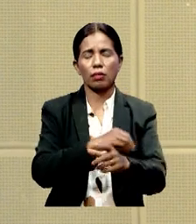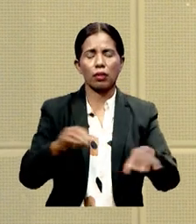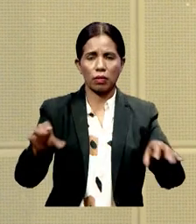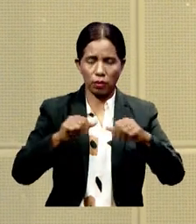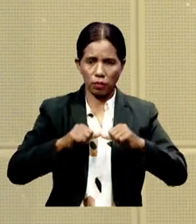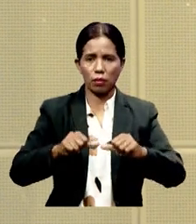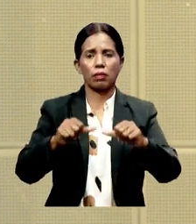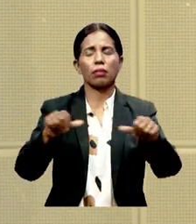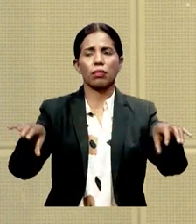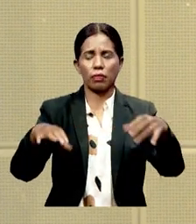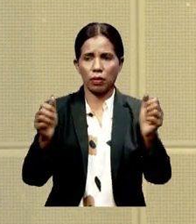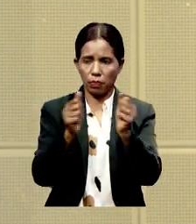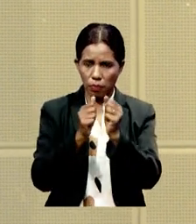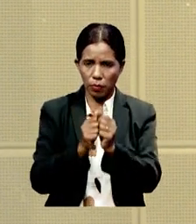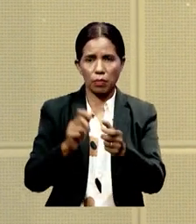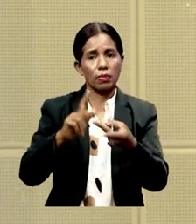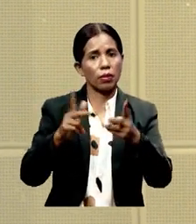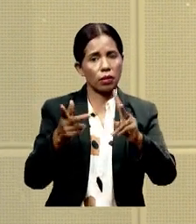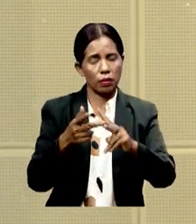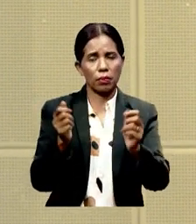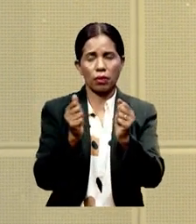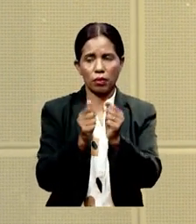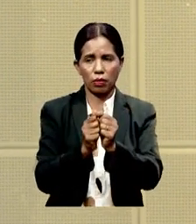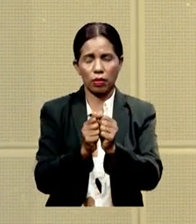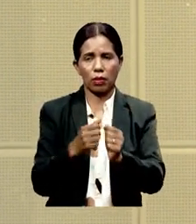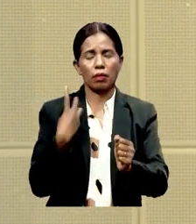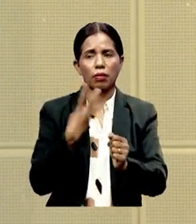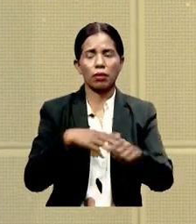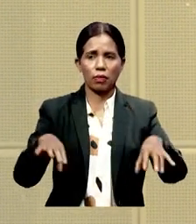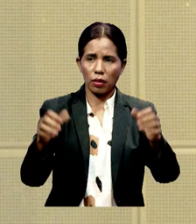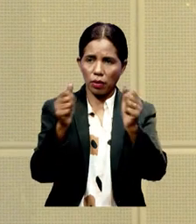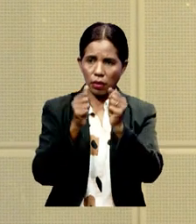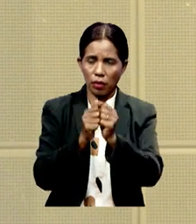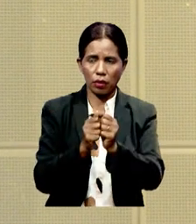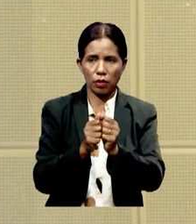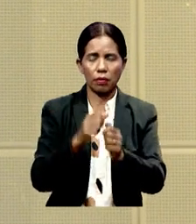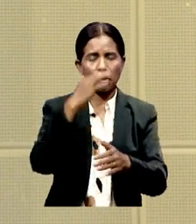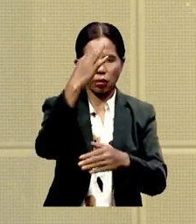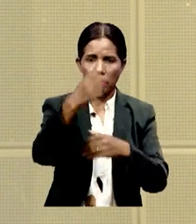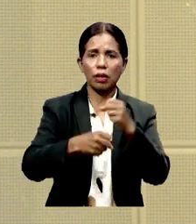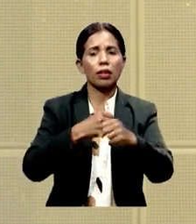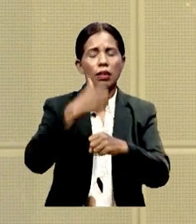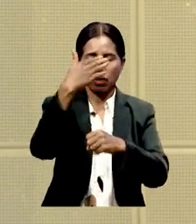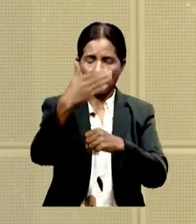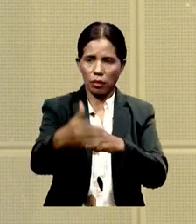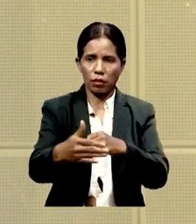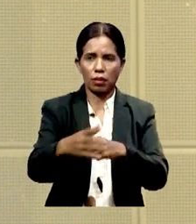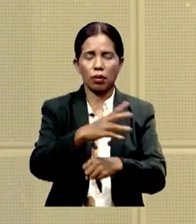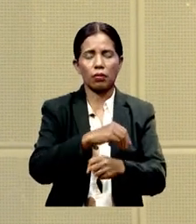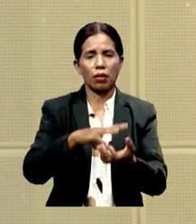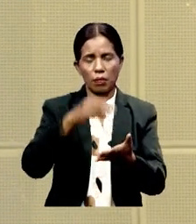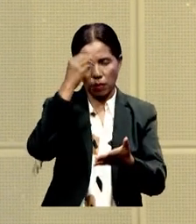on. Our partnership is broadening and includes work together in the international arena, in the multilateral